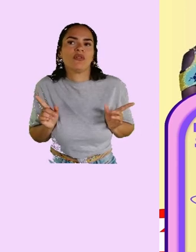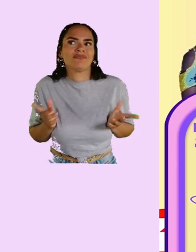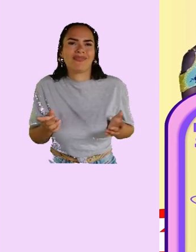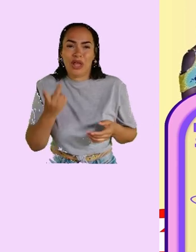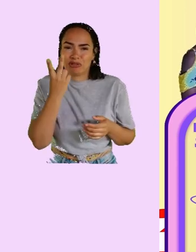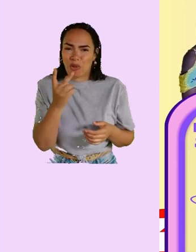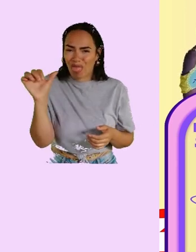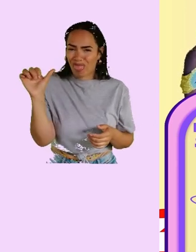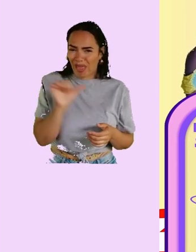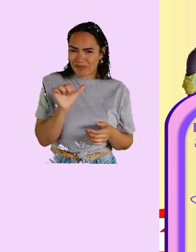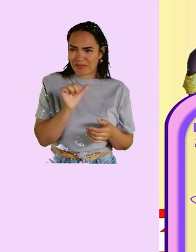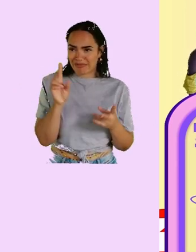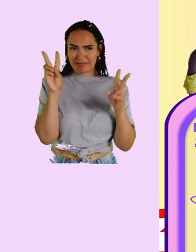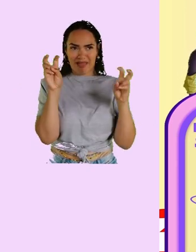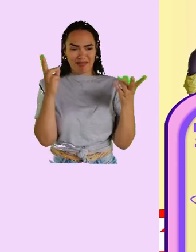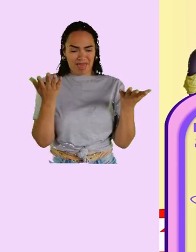2 grand and a meaningless title?